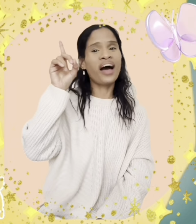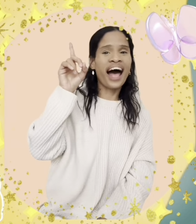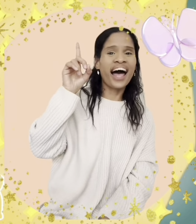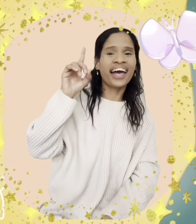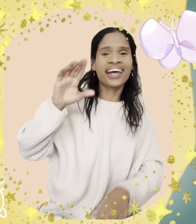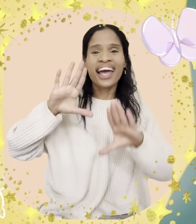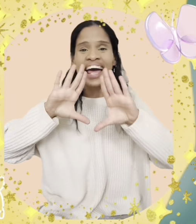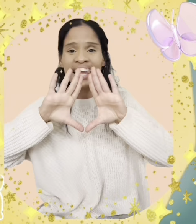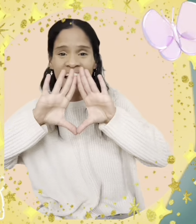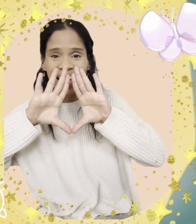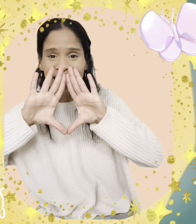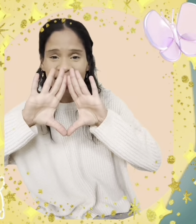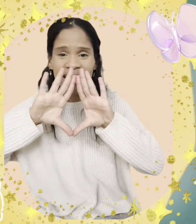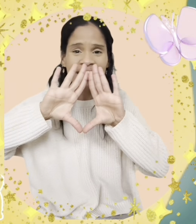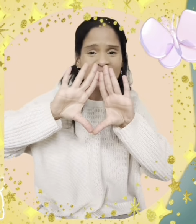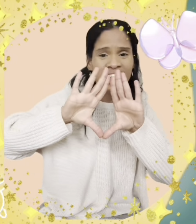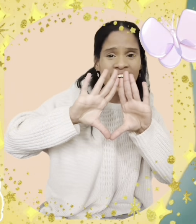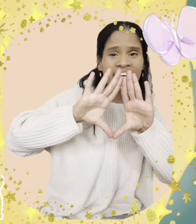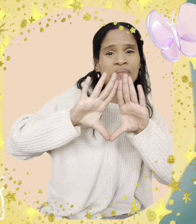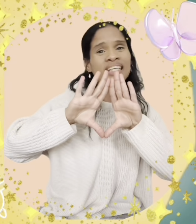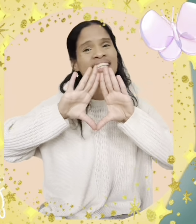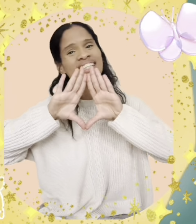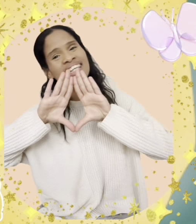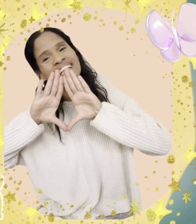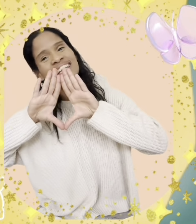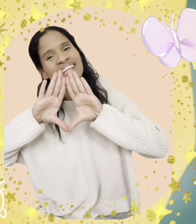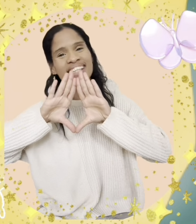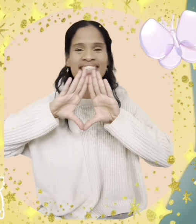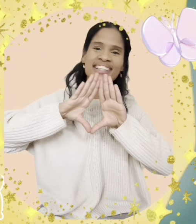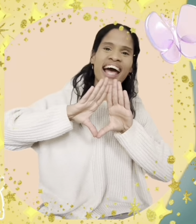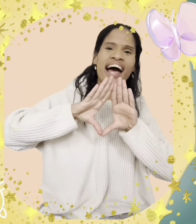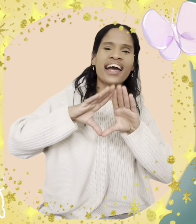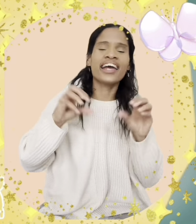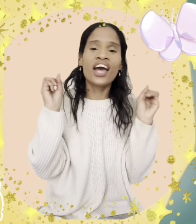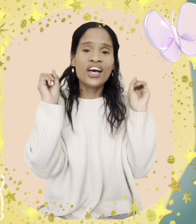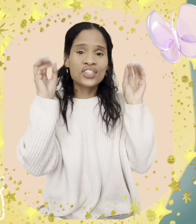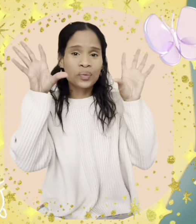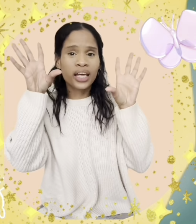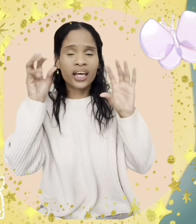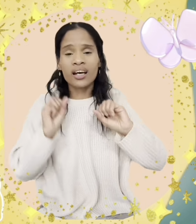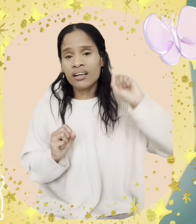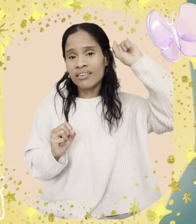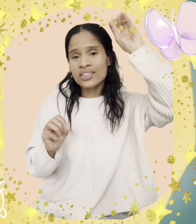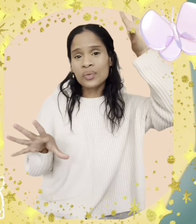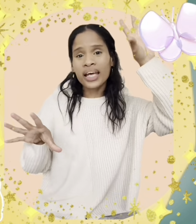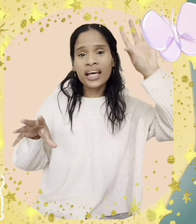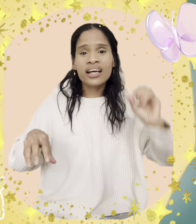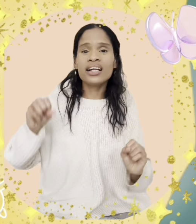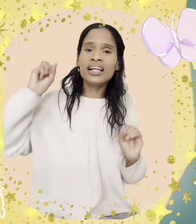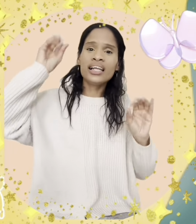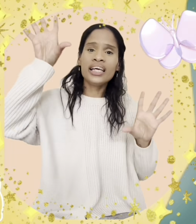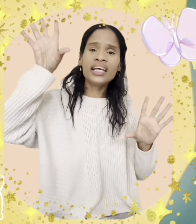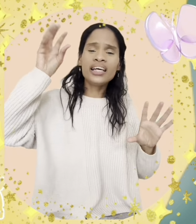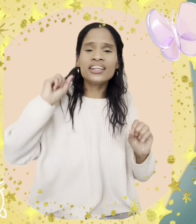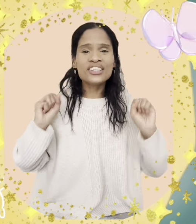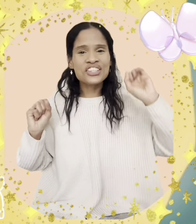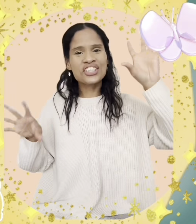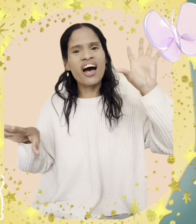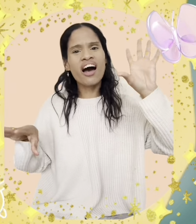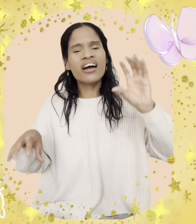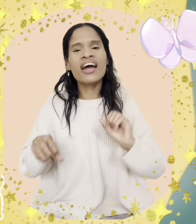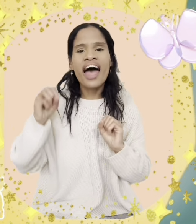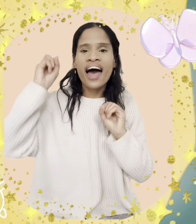so high, like a diamond in the sky. Twinkle, twinkle,